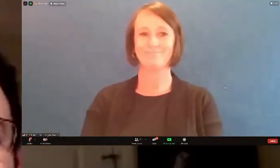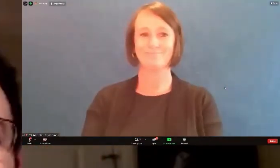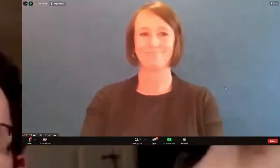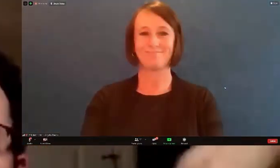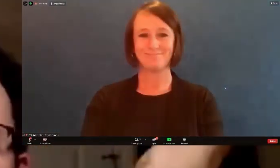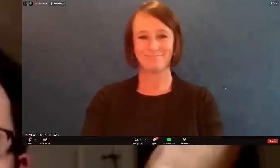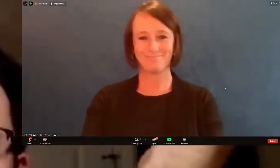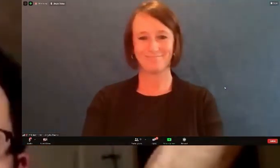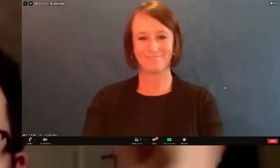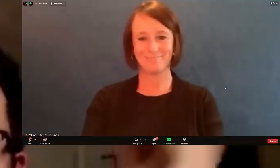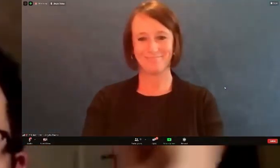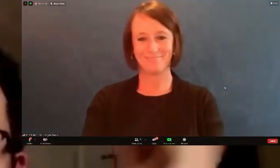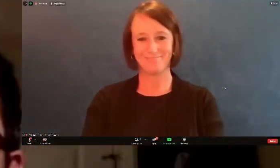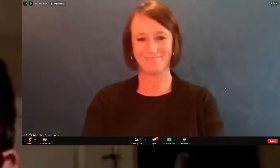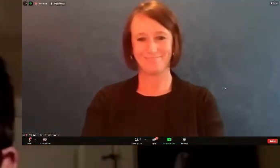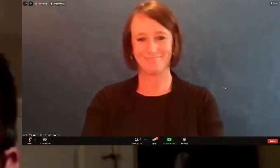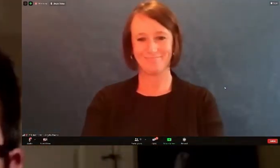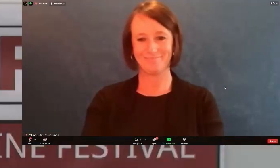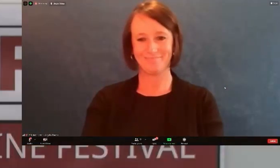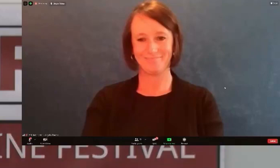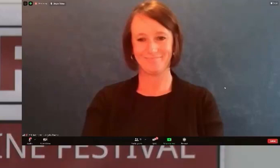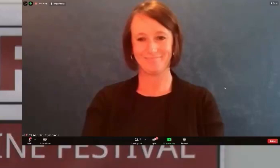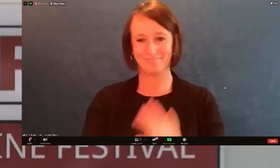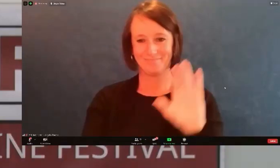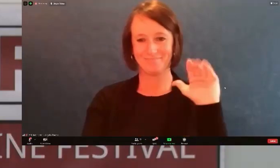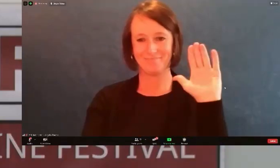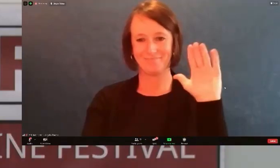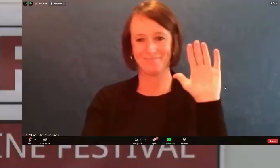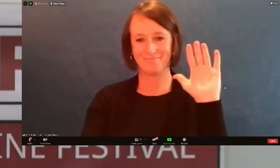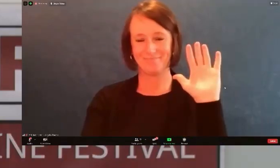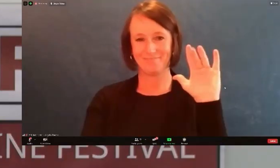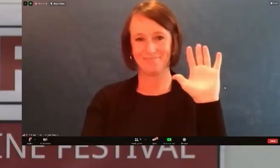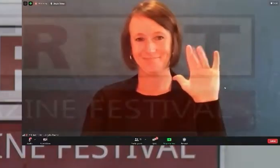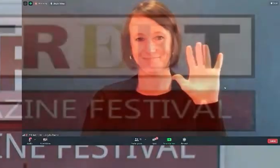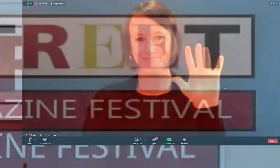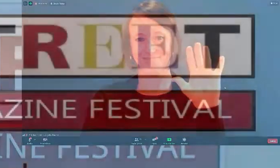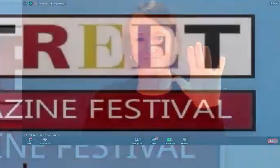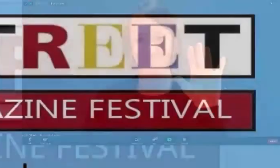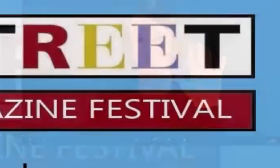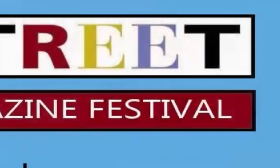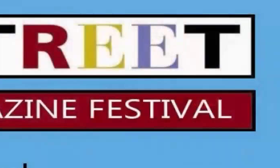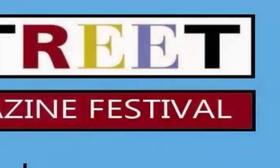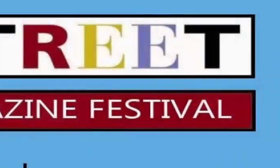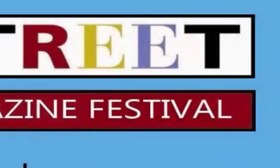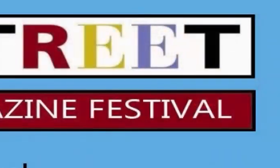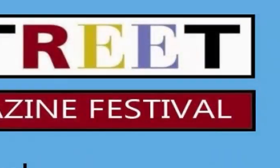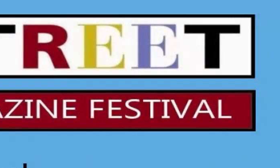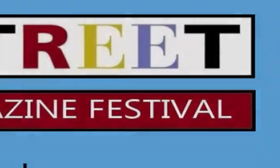Thanks, Thank you to everybody. Masi cho. Bye-bye. Thank you. Bye. Bye, Richard.